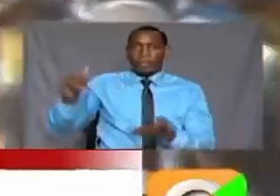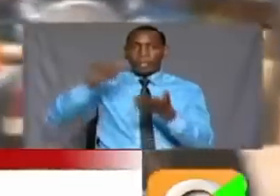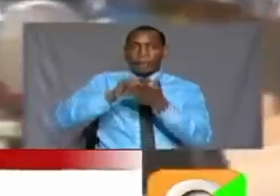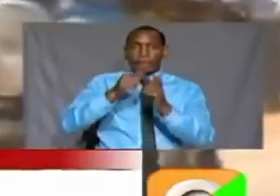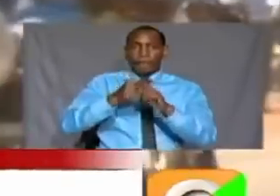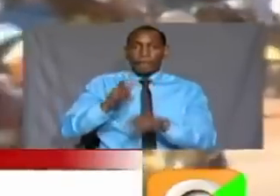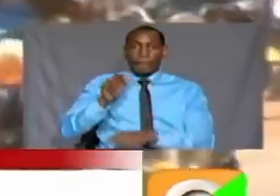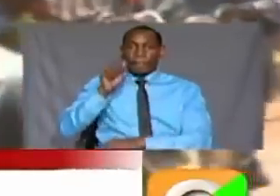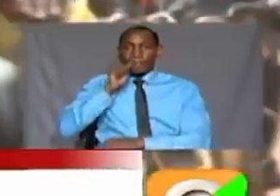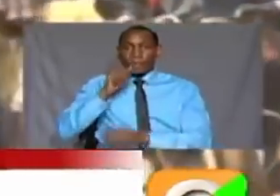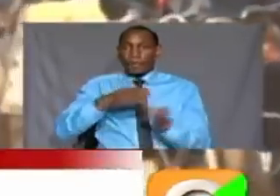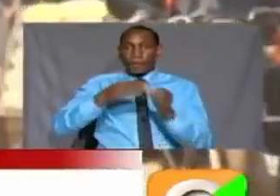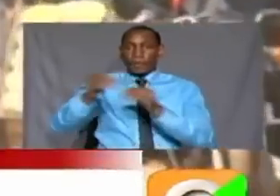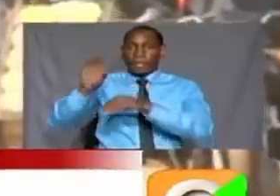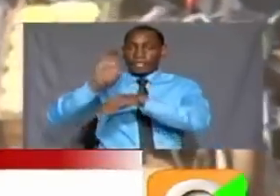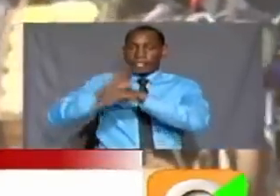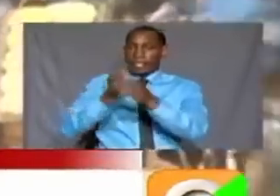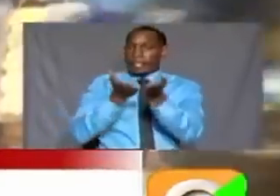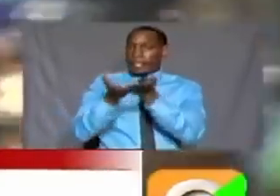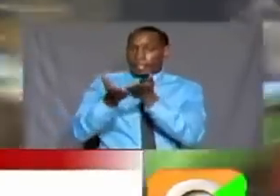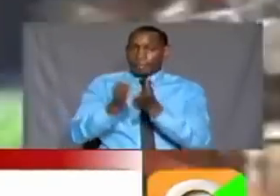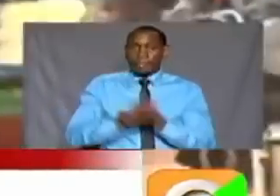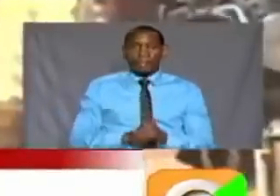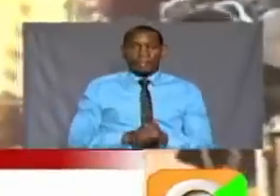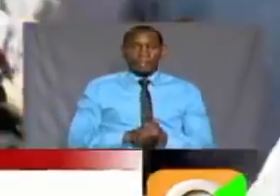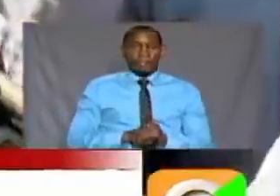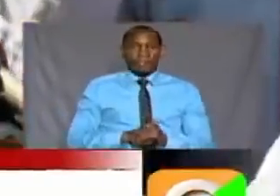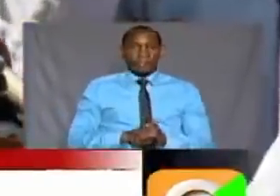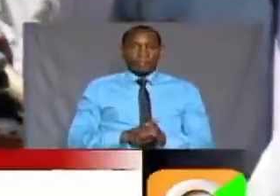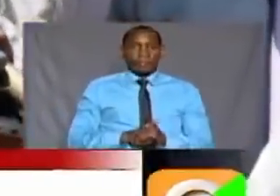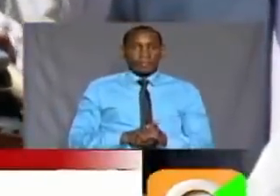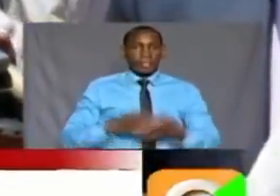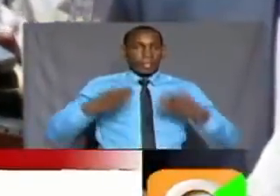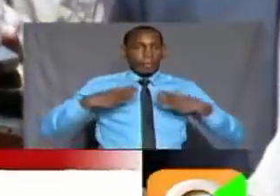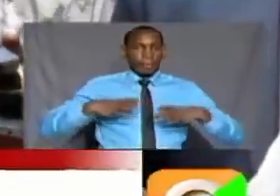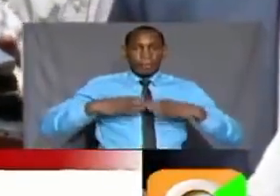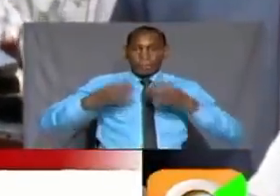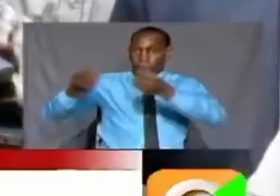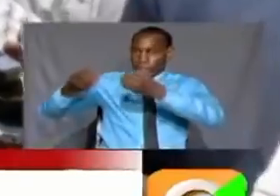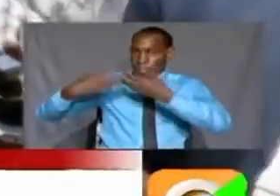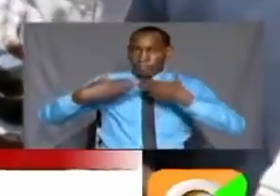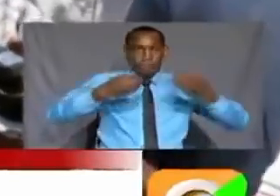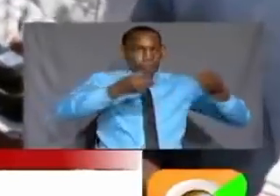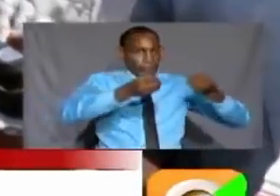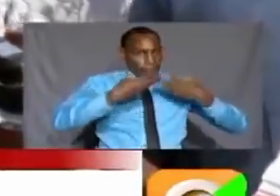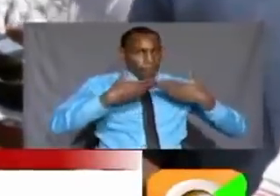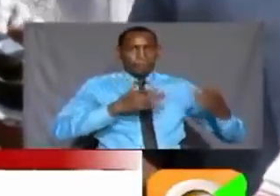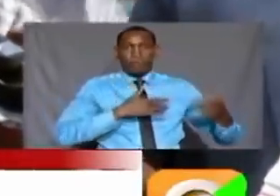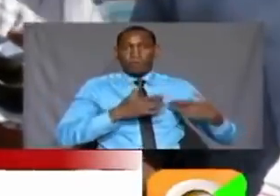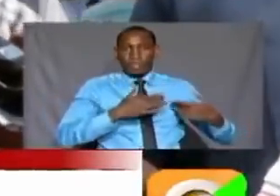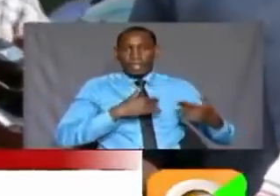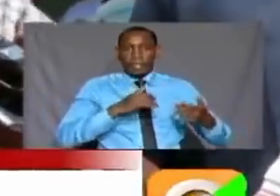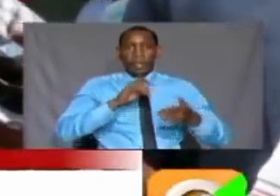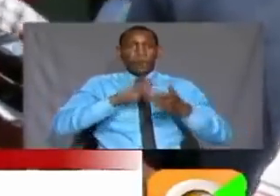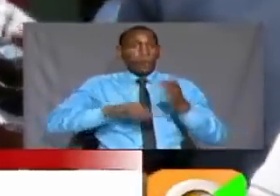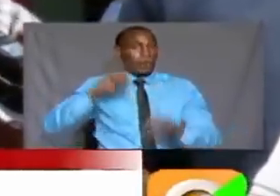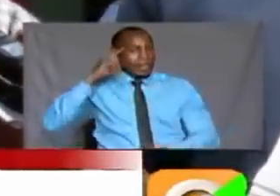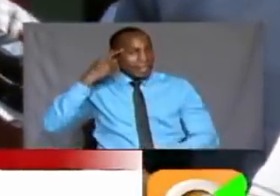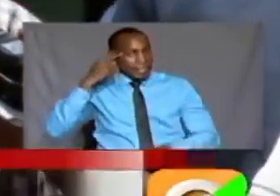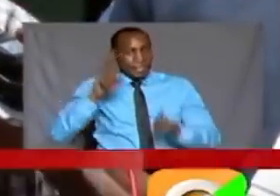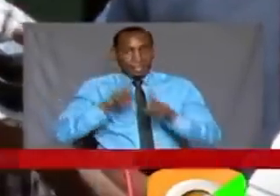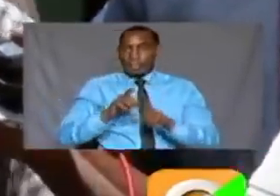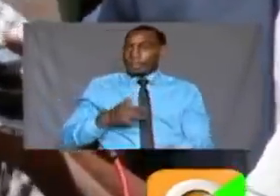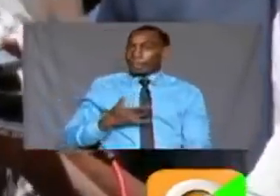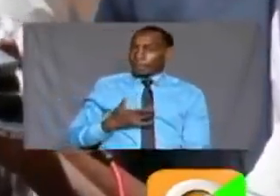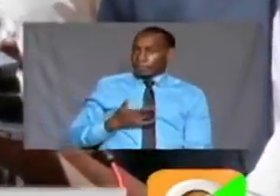and attended a church service in Amagoro. Wananchi wametutolea habari nyingi kuhusu wanachodhani au